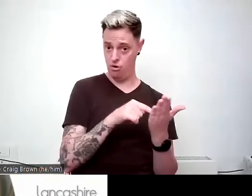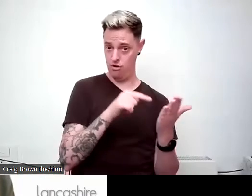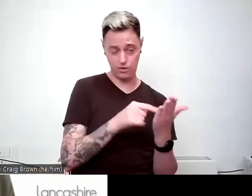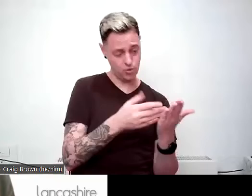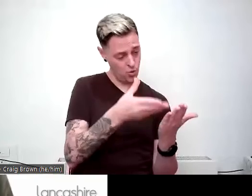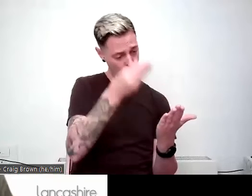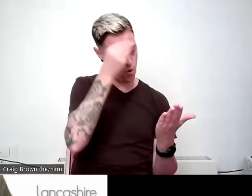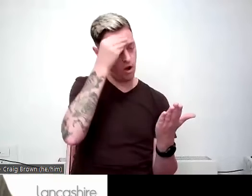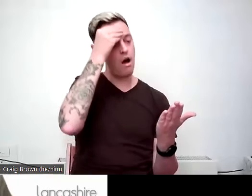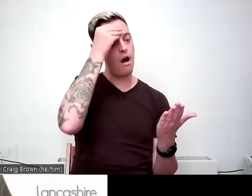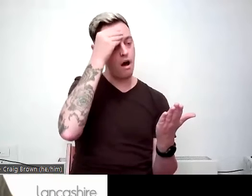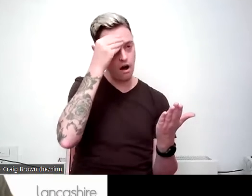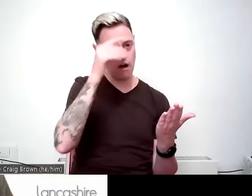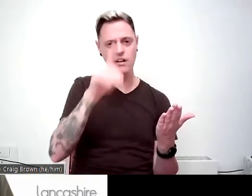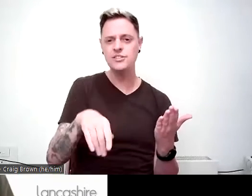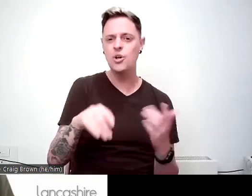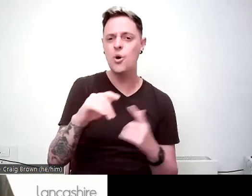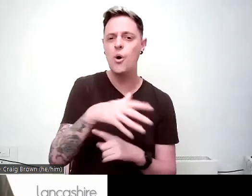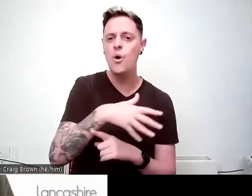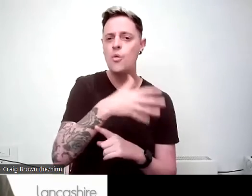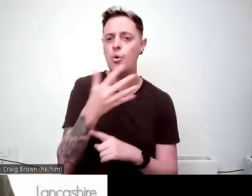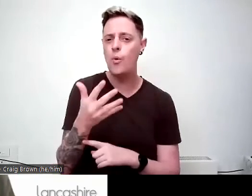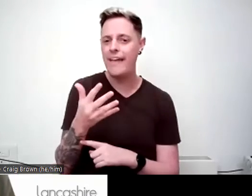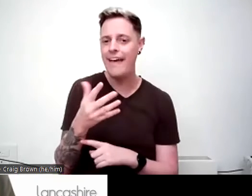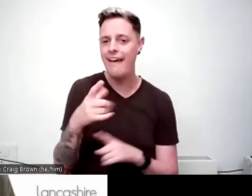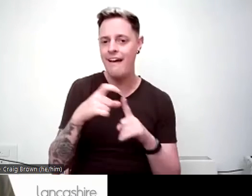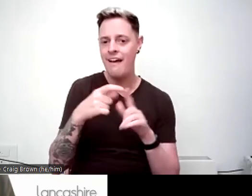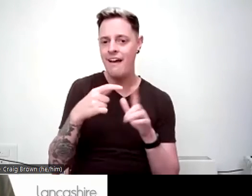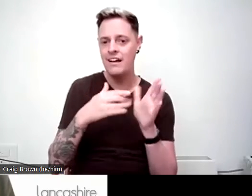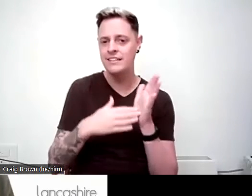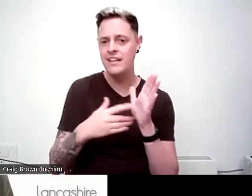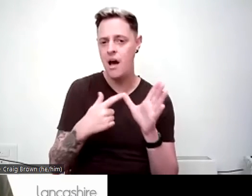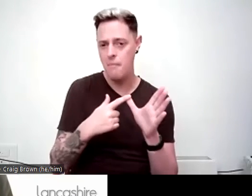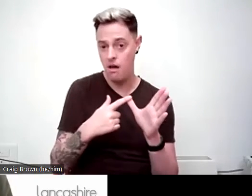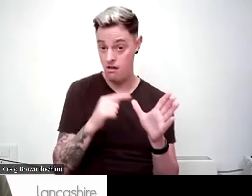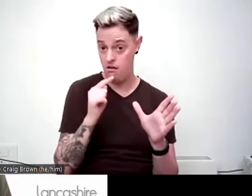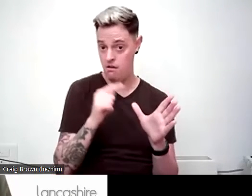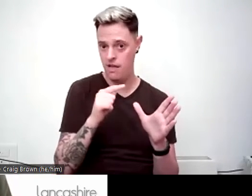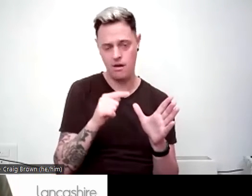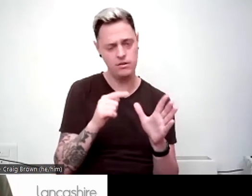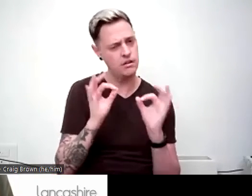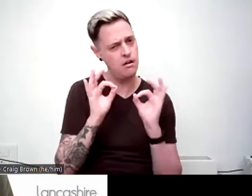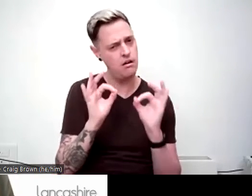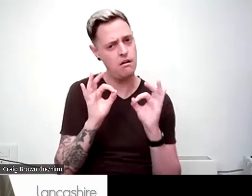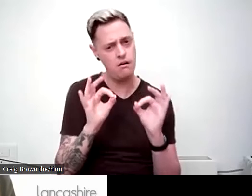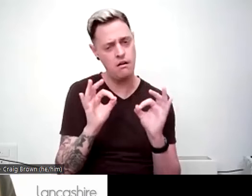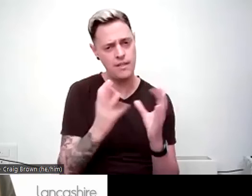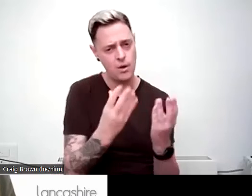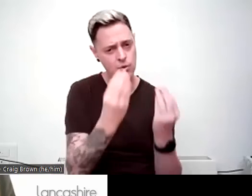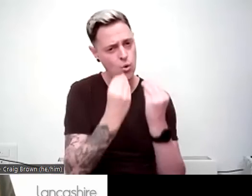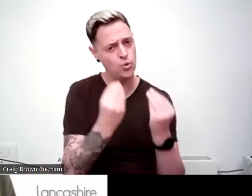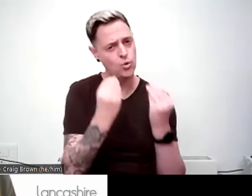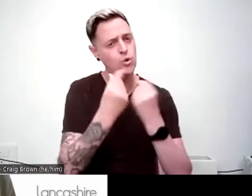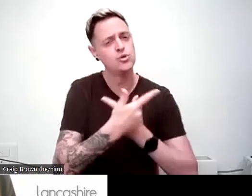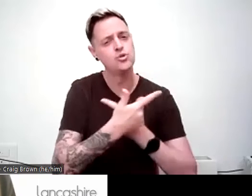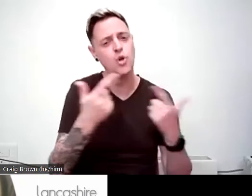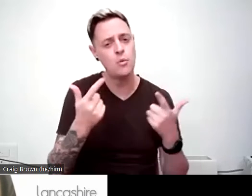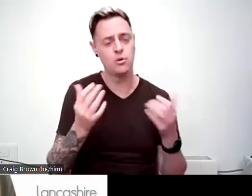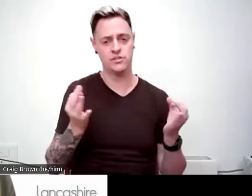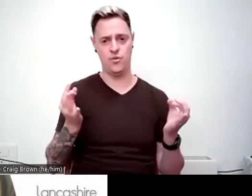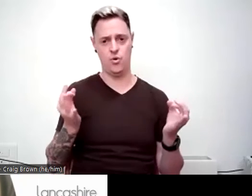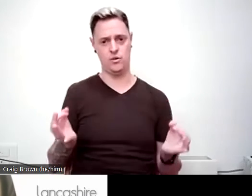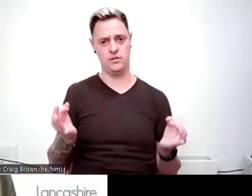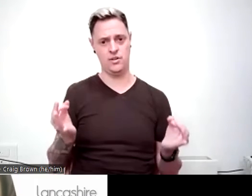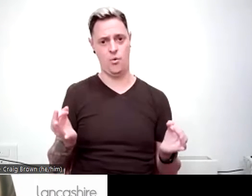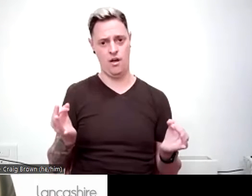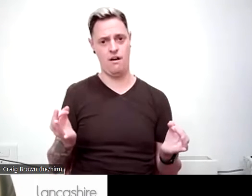That book, The Queer Dharma, taught me more about yoga and spiritual practice than until I read